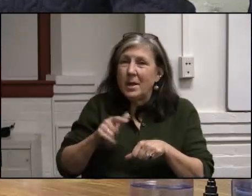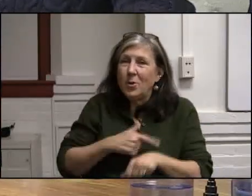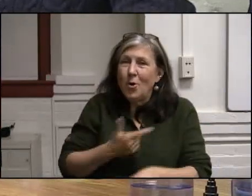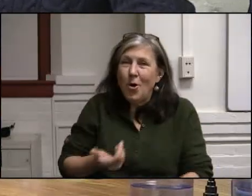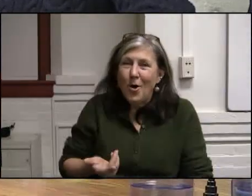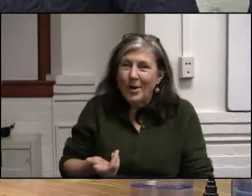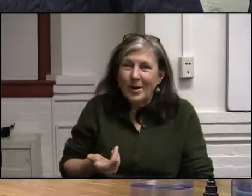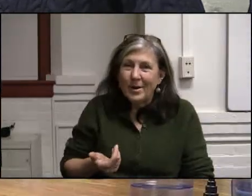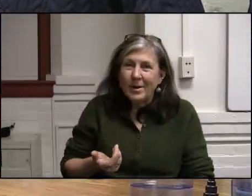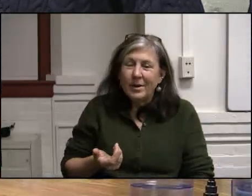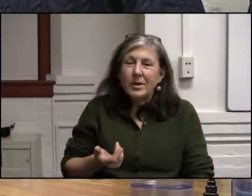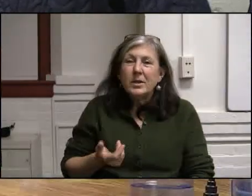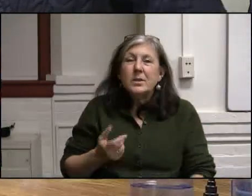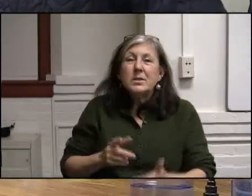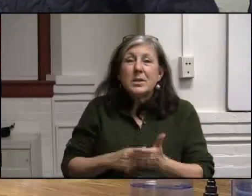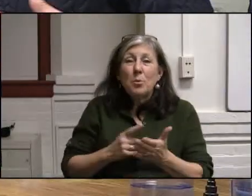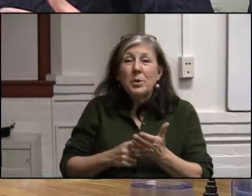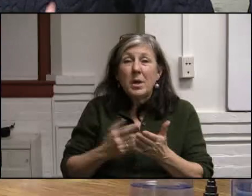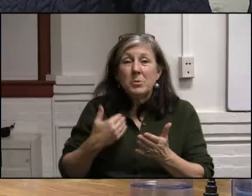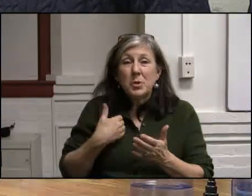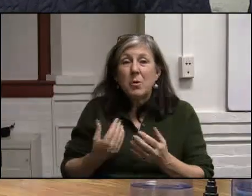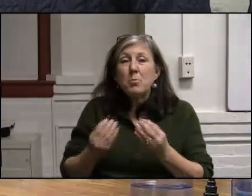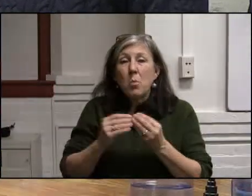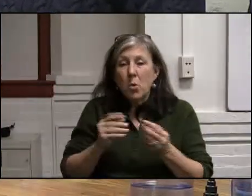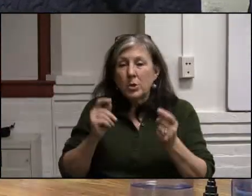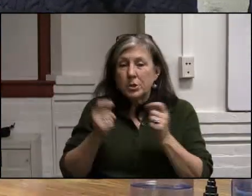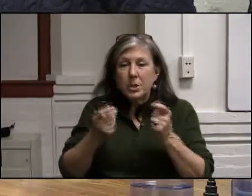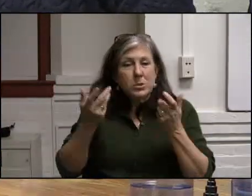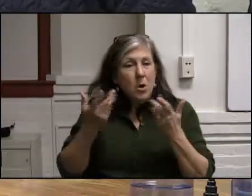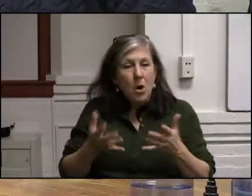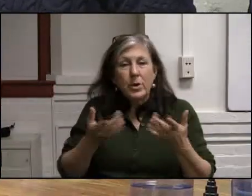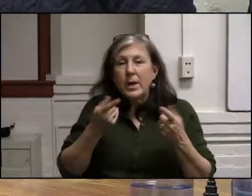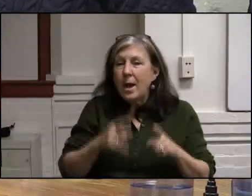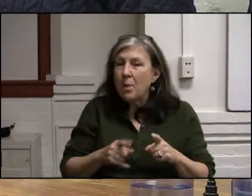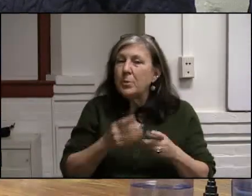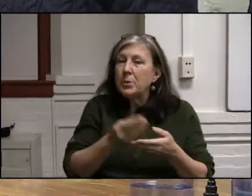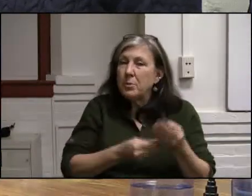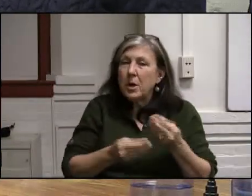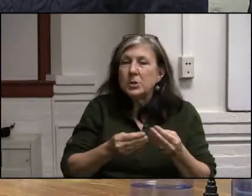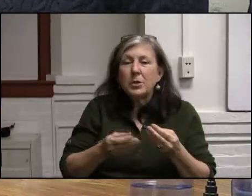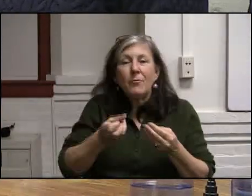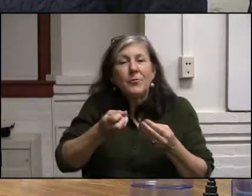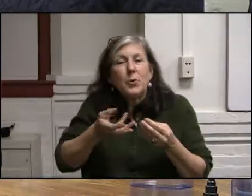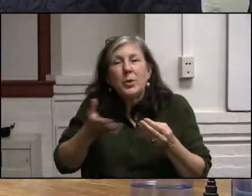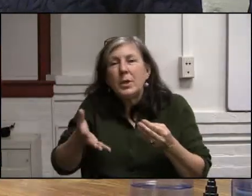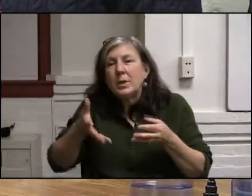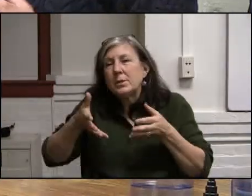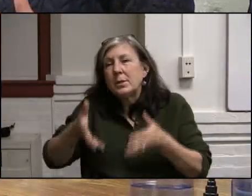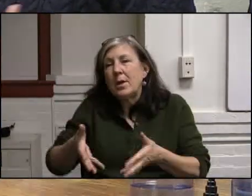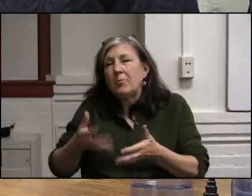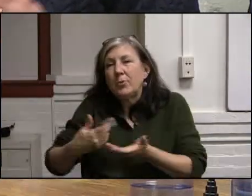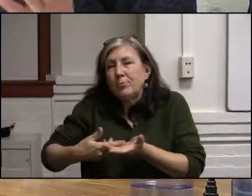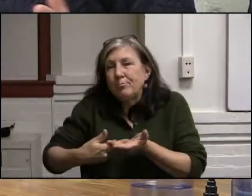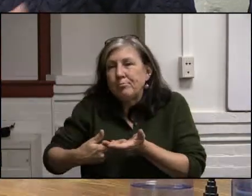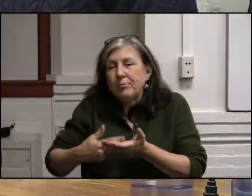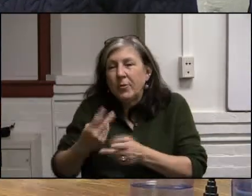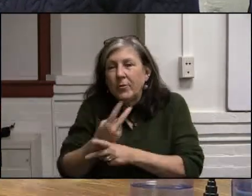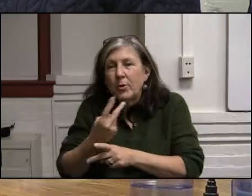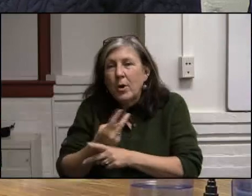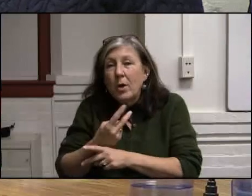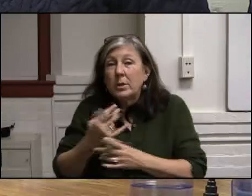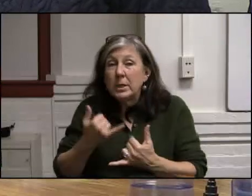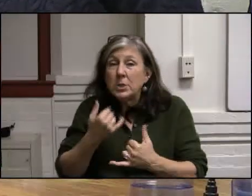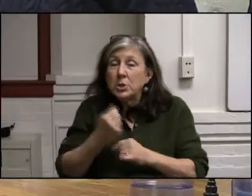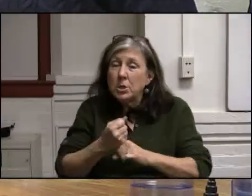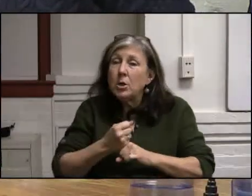is more change that has already occurred in the budget and fewer pending items. This year, I think quite